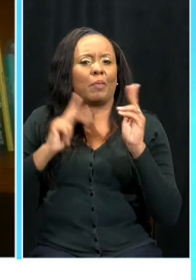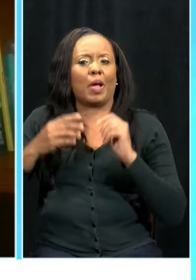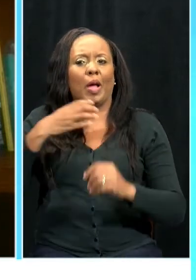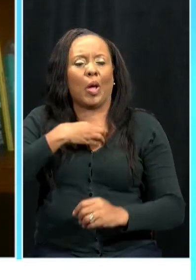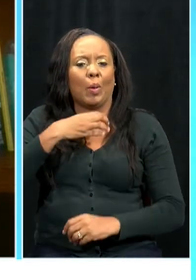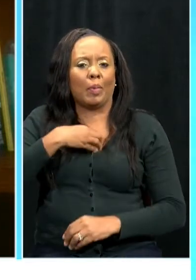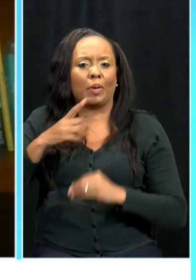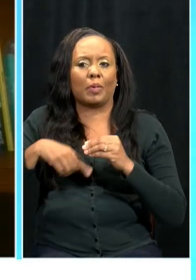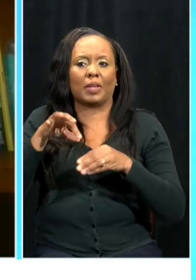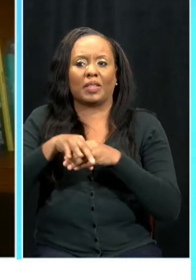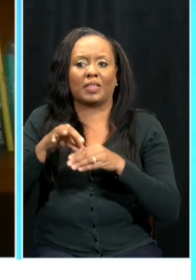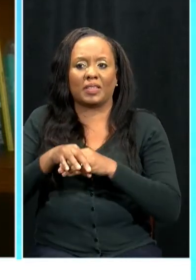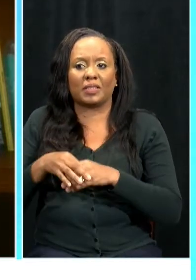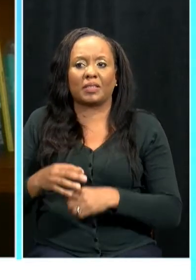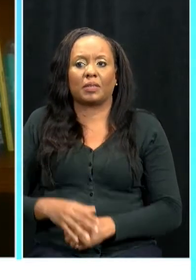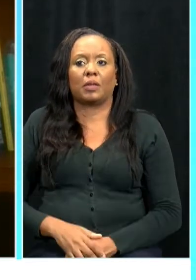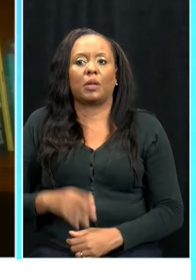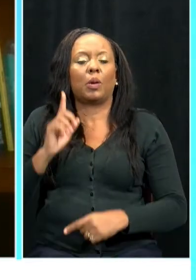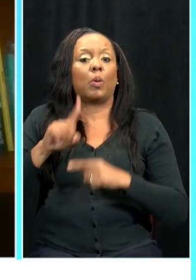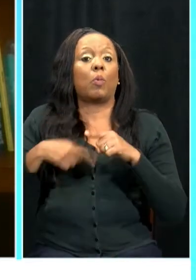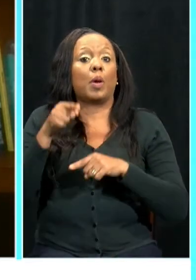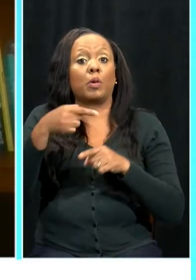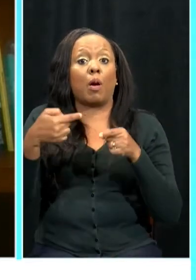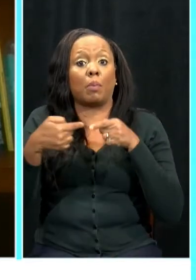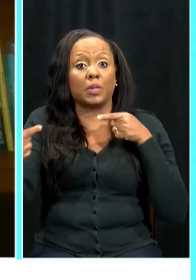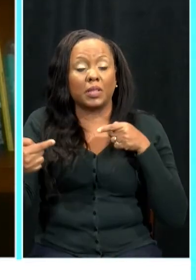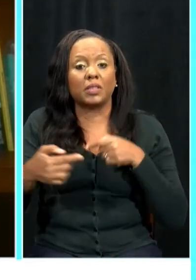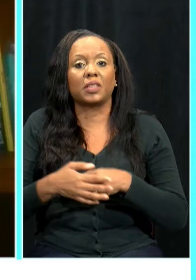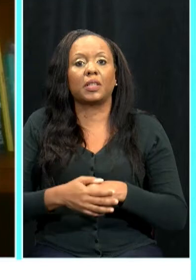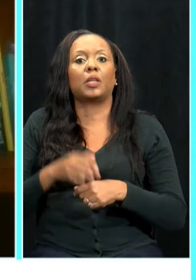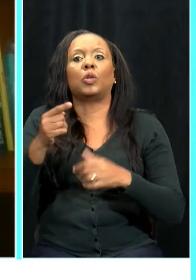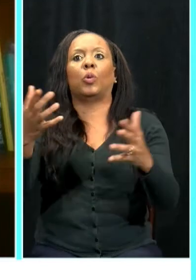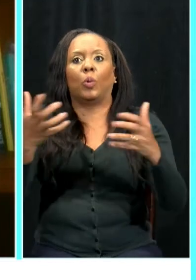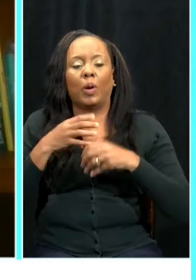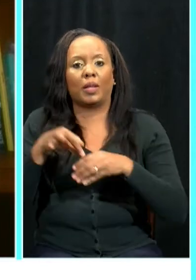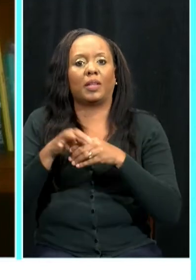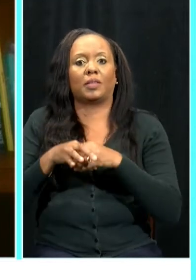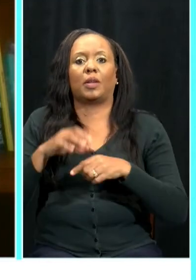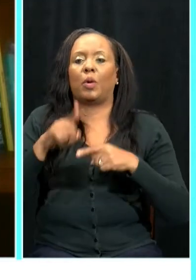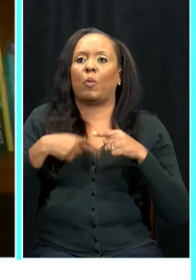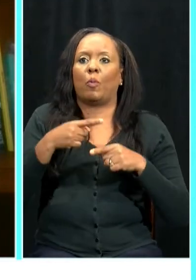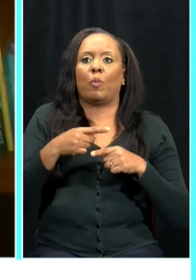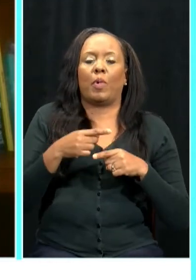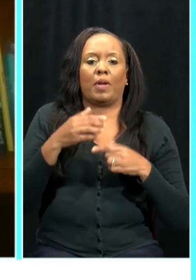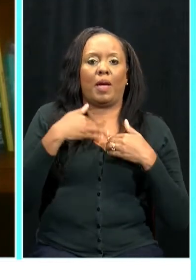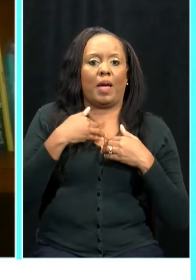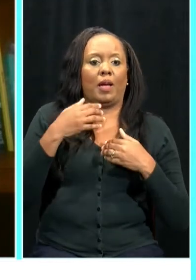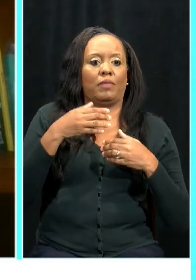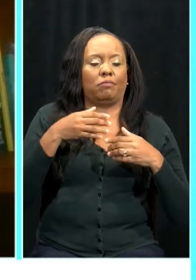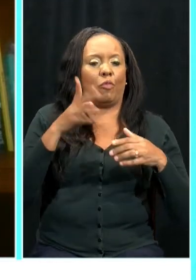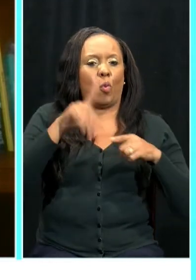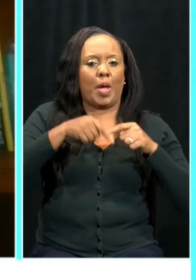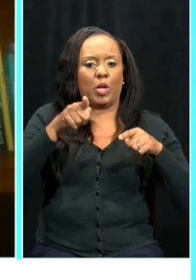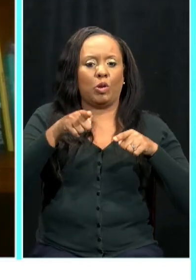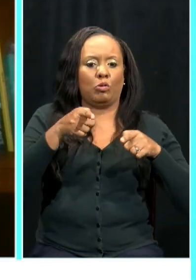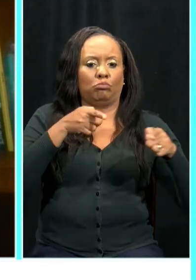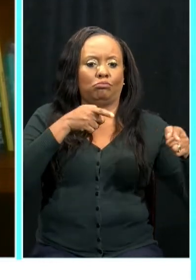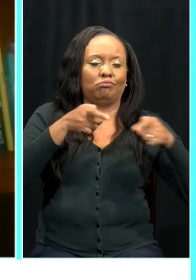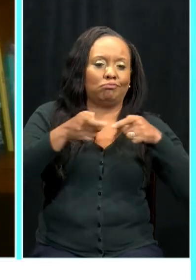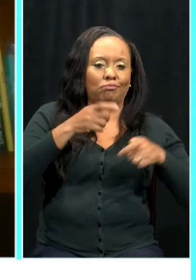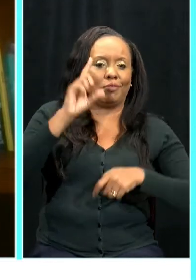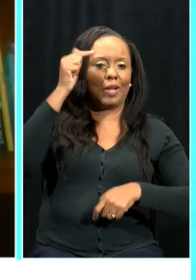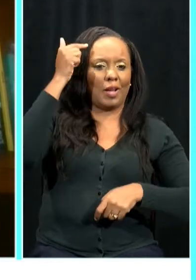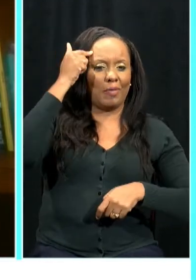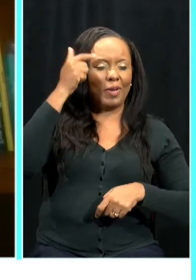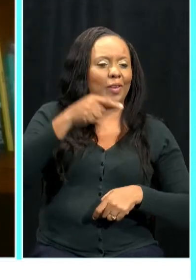opposition, what you want is an election. When you're in government, that you don't want an election. So I would not go publicly and complain about an